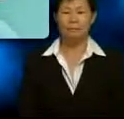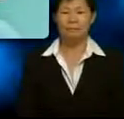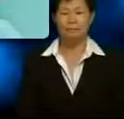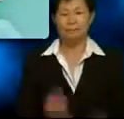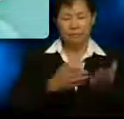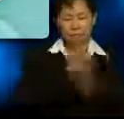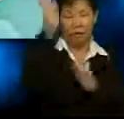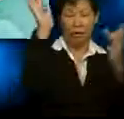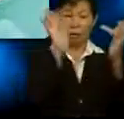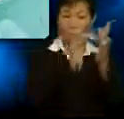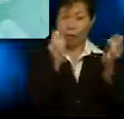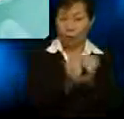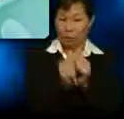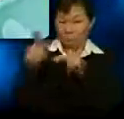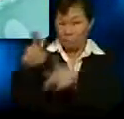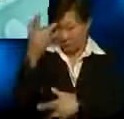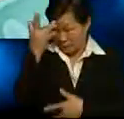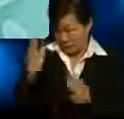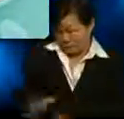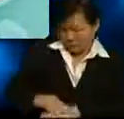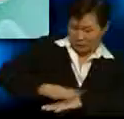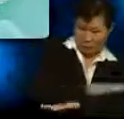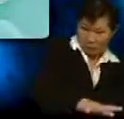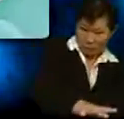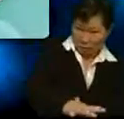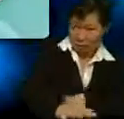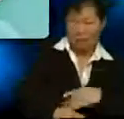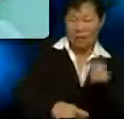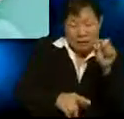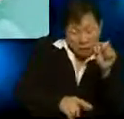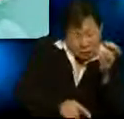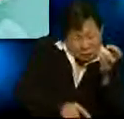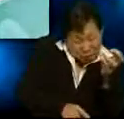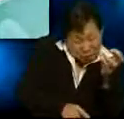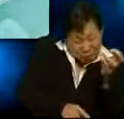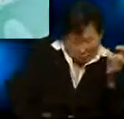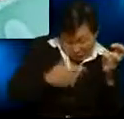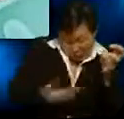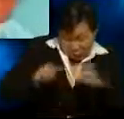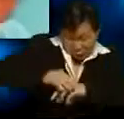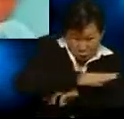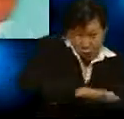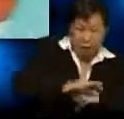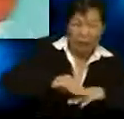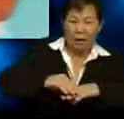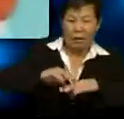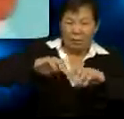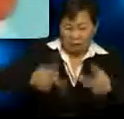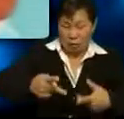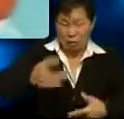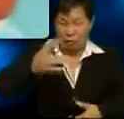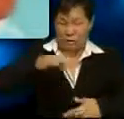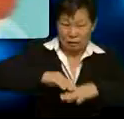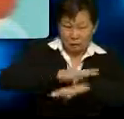Direct contact with a sick person can cause the microorganisms to spread and cause infection. Measles can